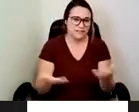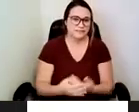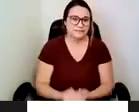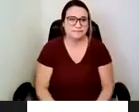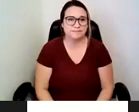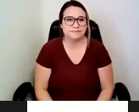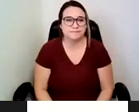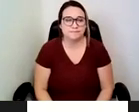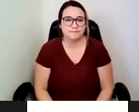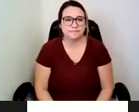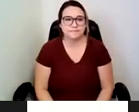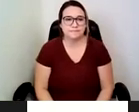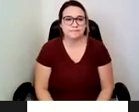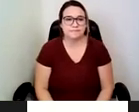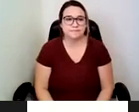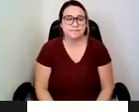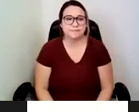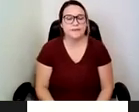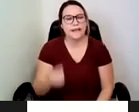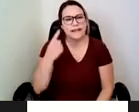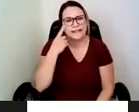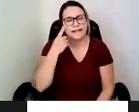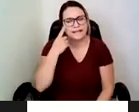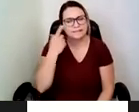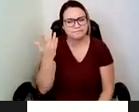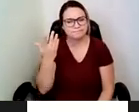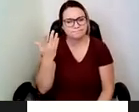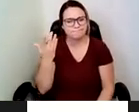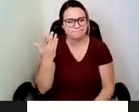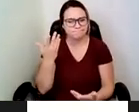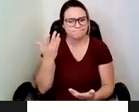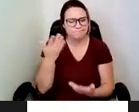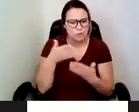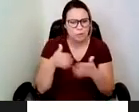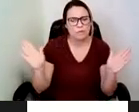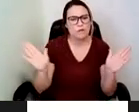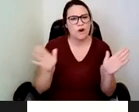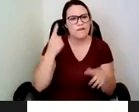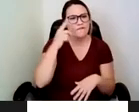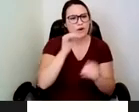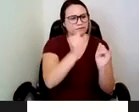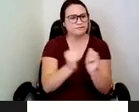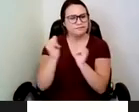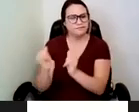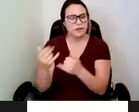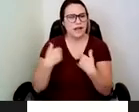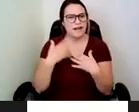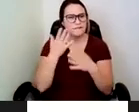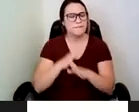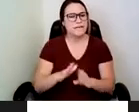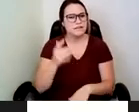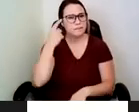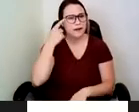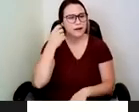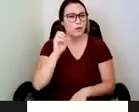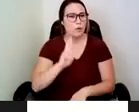And I think in overall for the individual, to have some peace of mind or the family